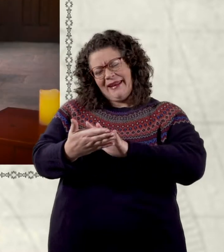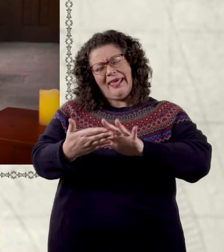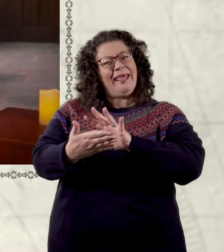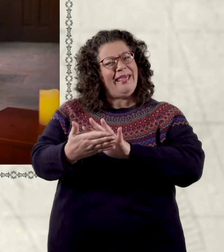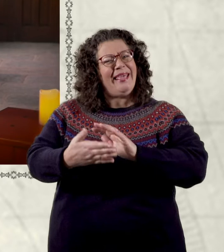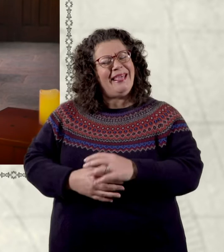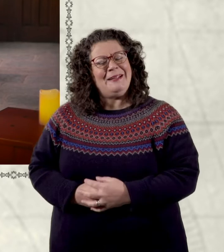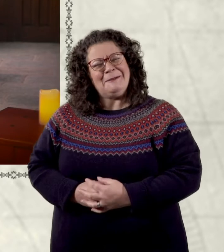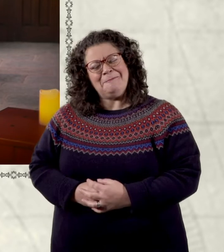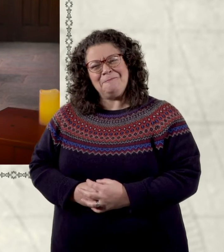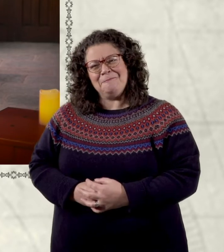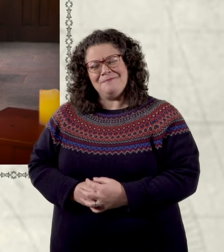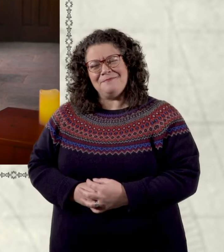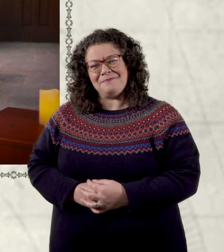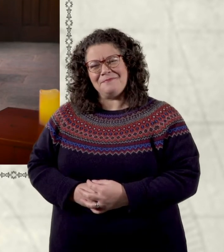Let's have a look.